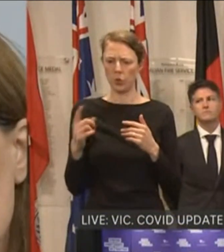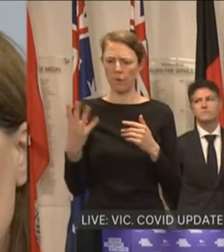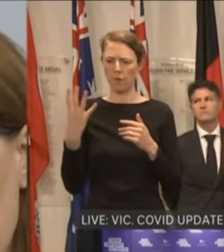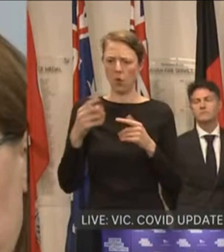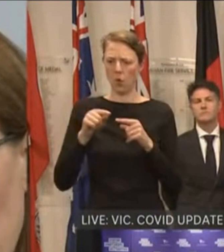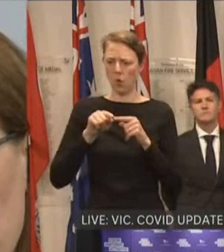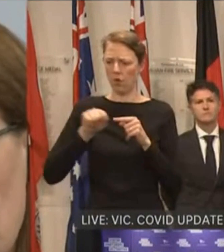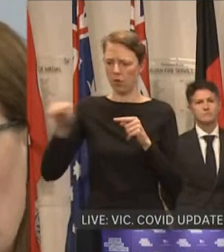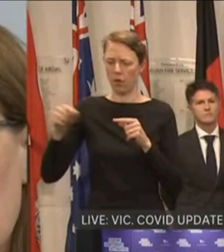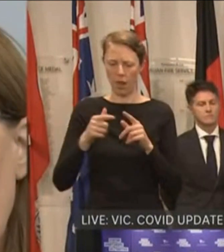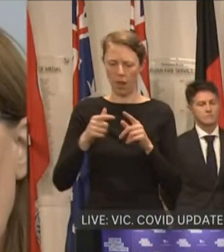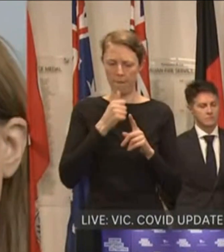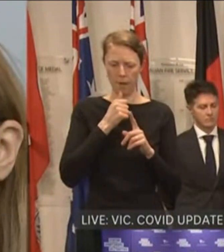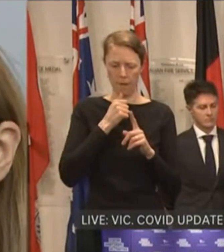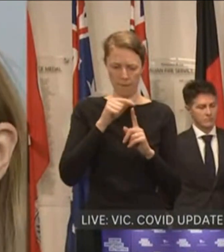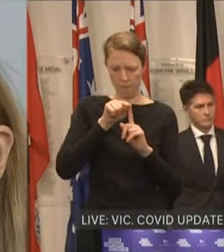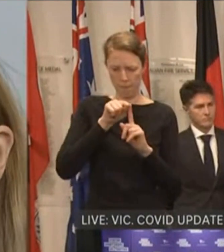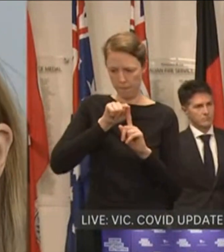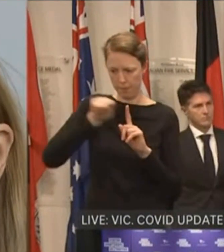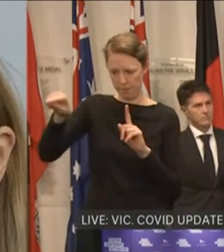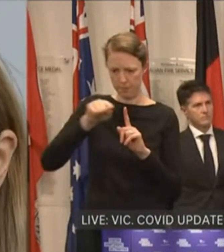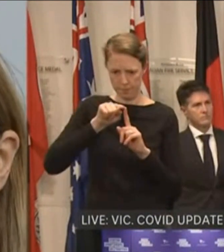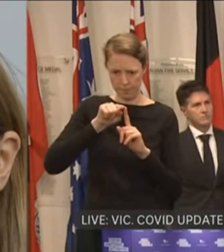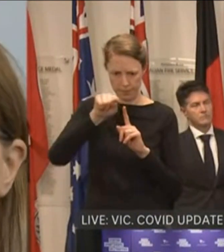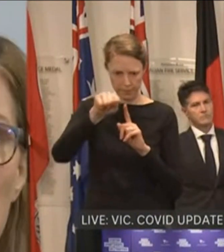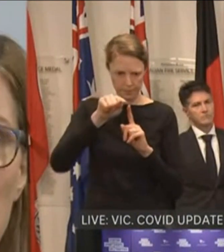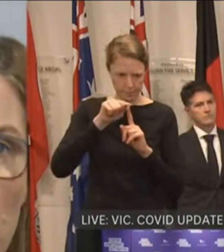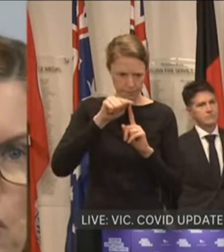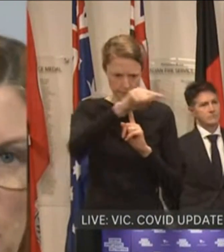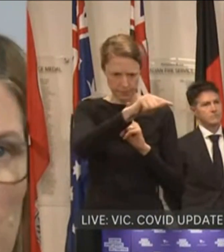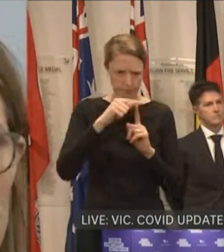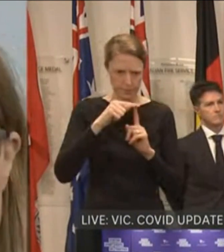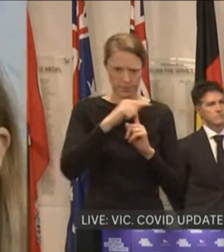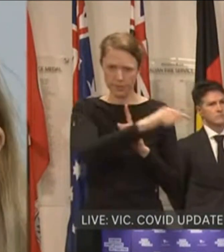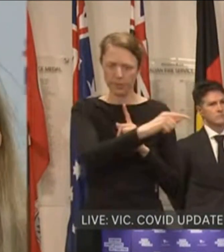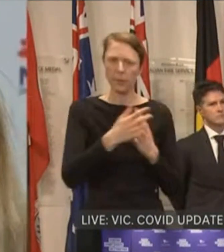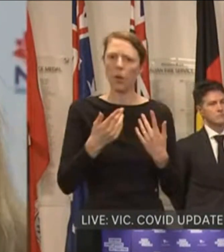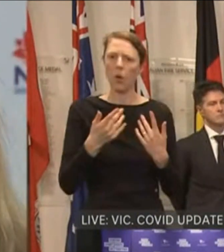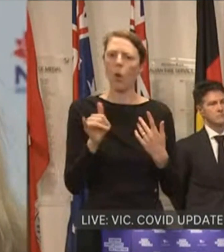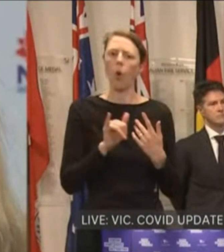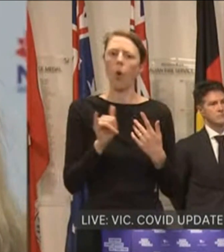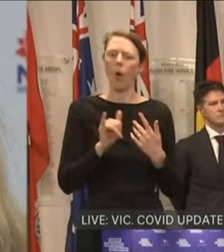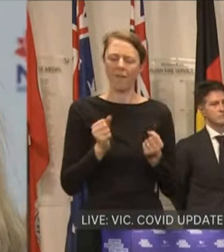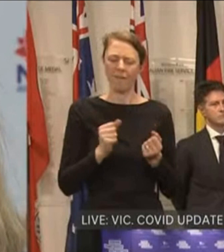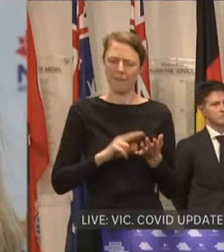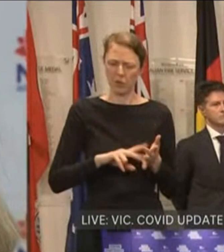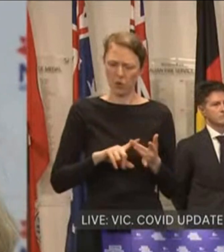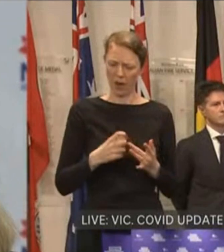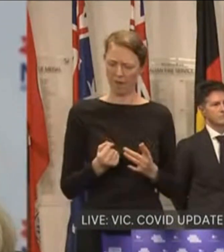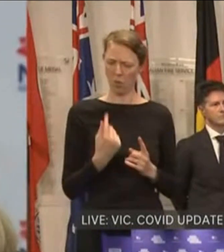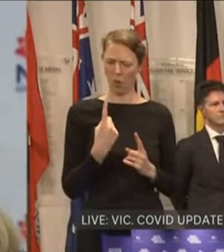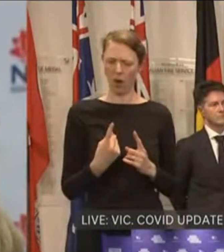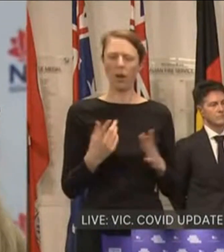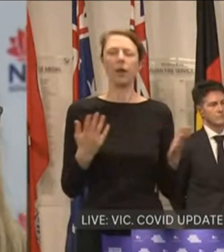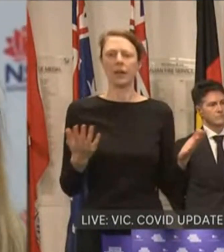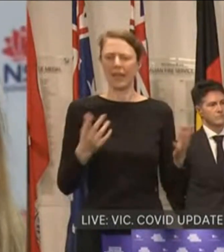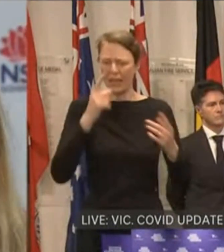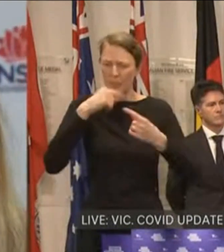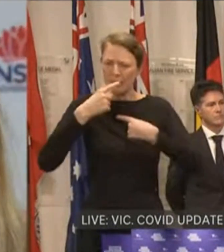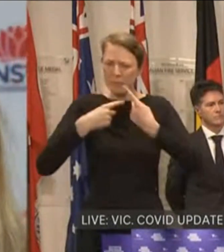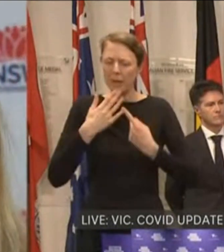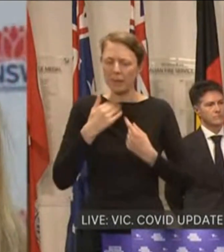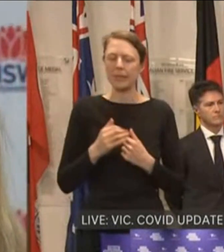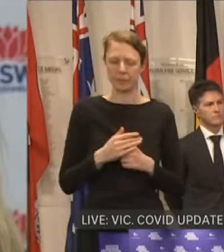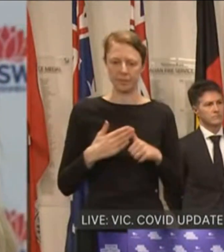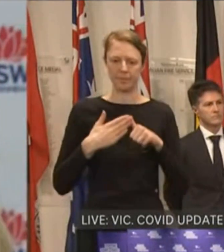where it's originated from. It has got some origins, it's changed, it's moved around, and the virus changes over time. So what we